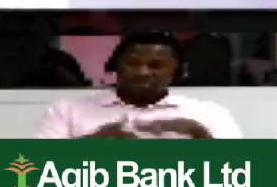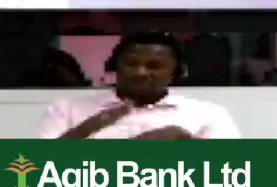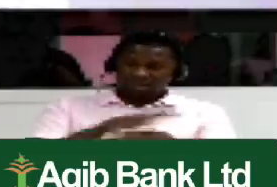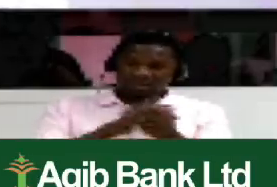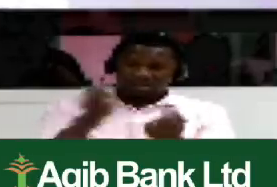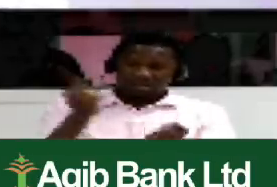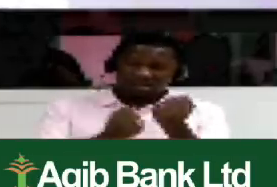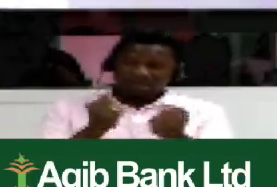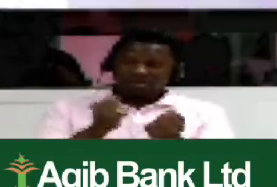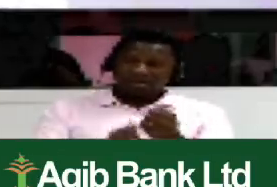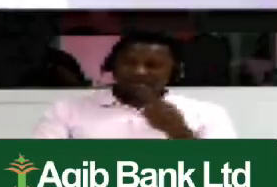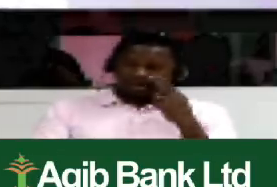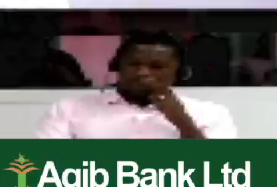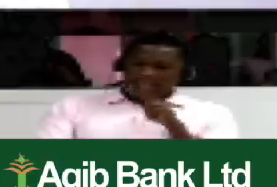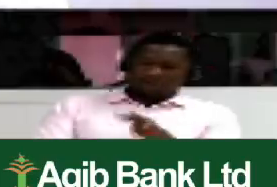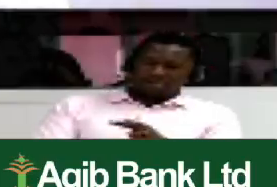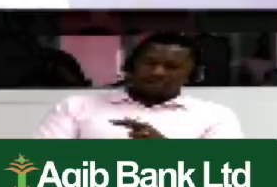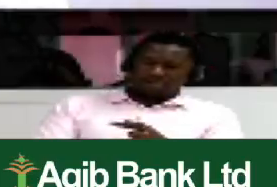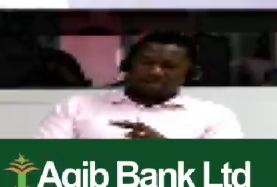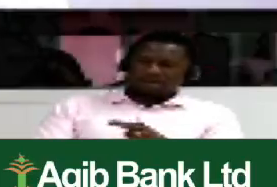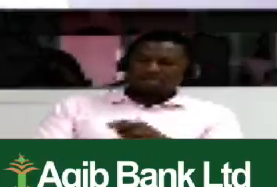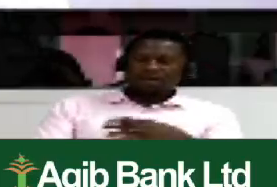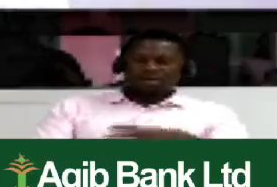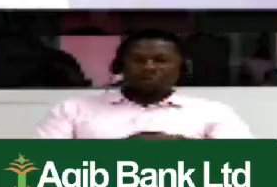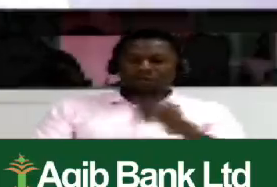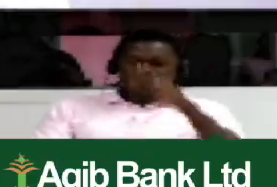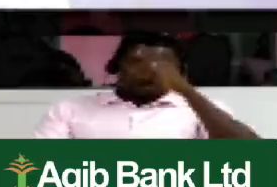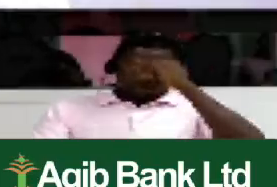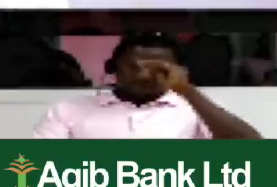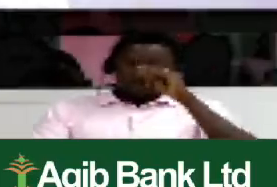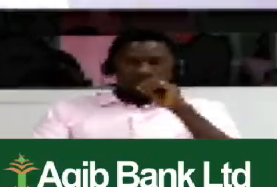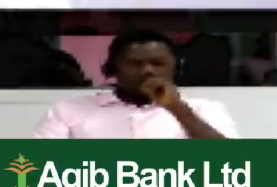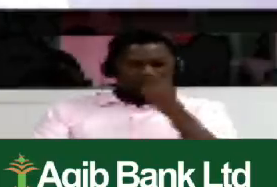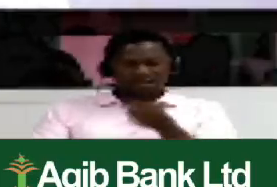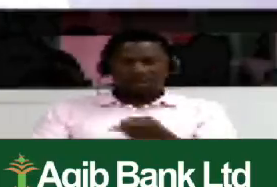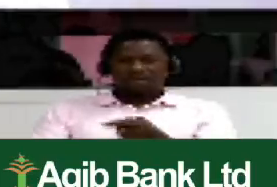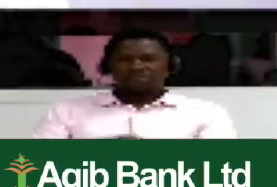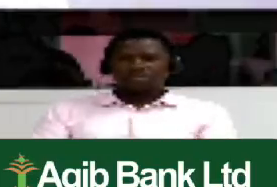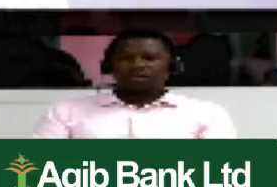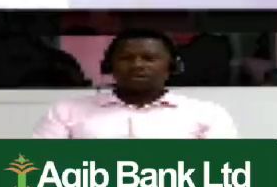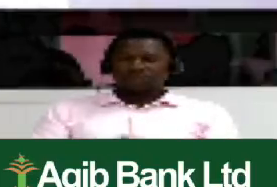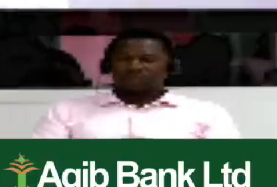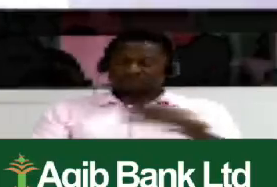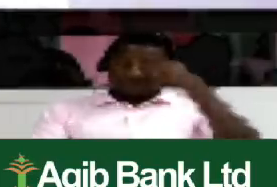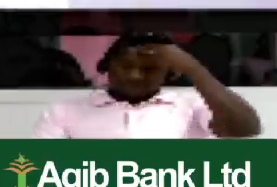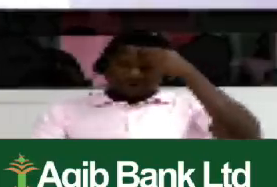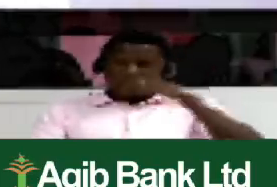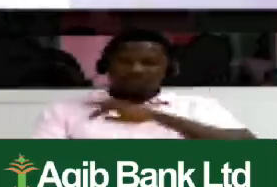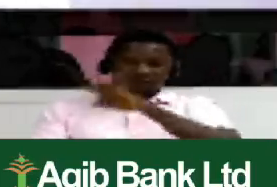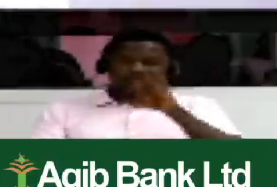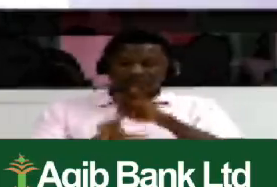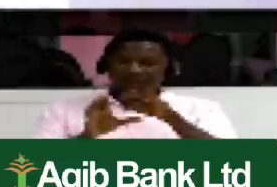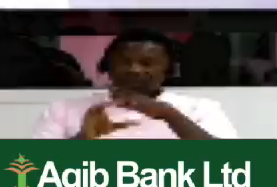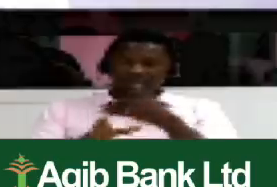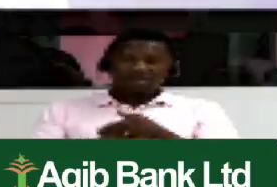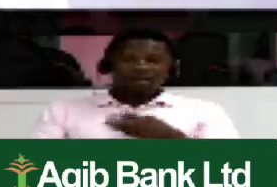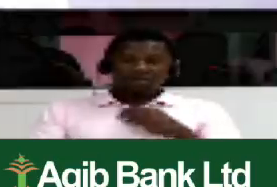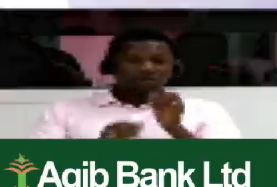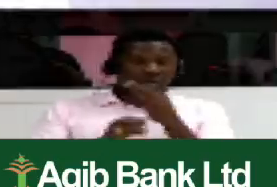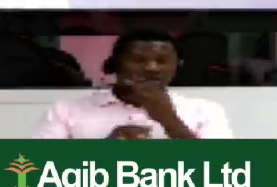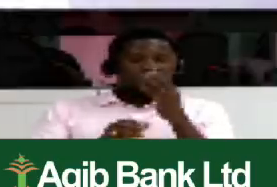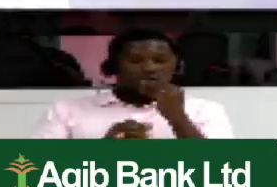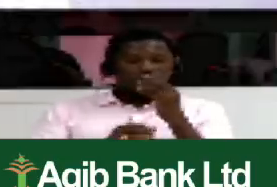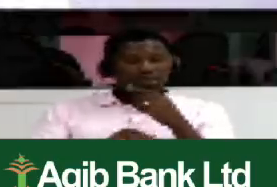car, he found Ibrahim dead. But as the head of the family, he didn't disclose it. He could not disclose it at that